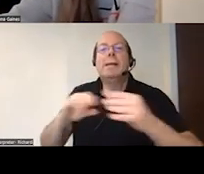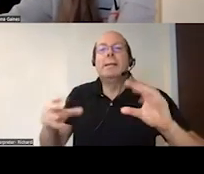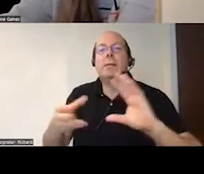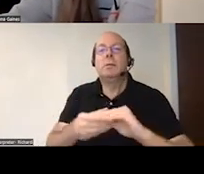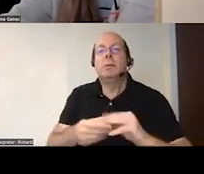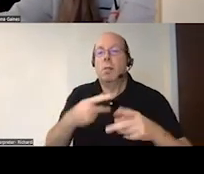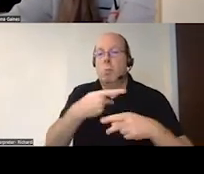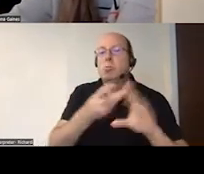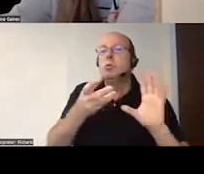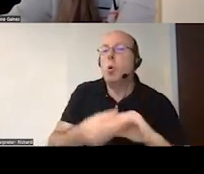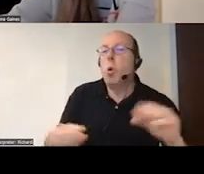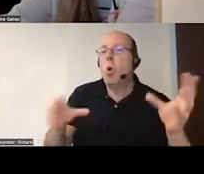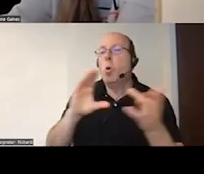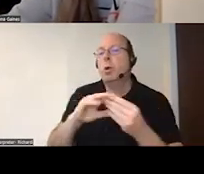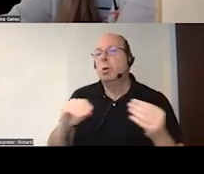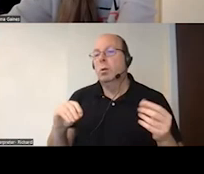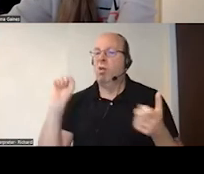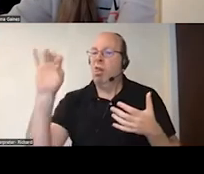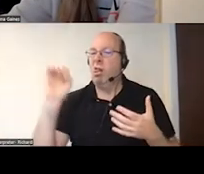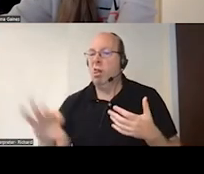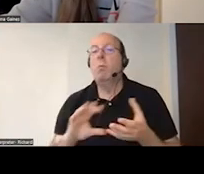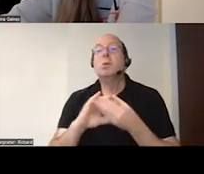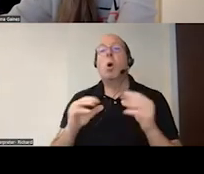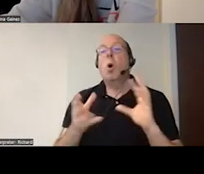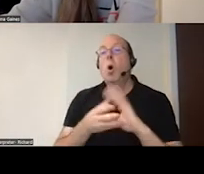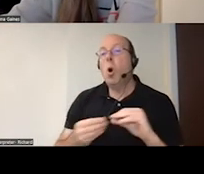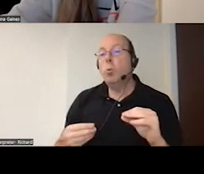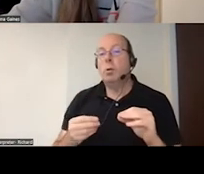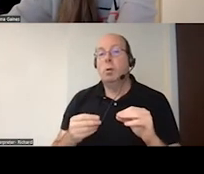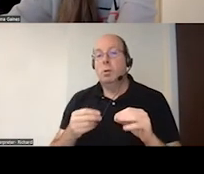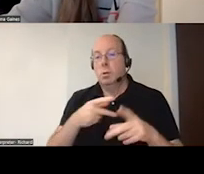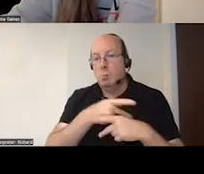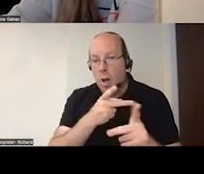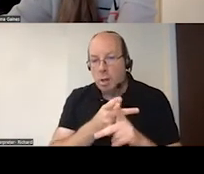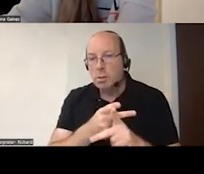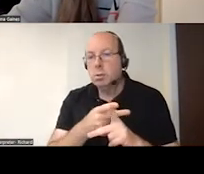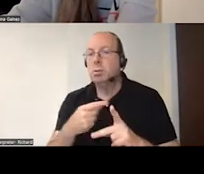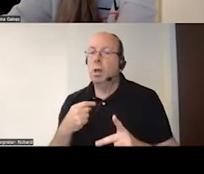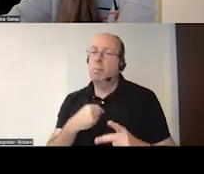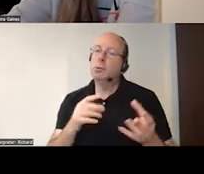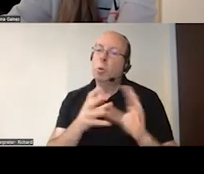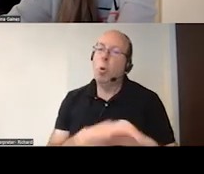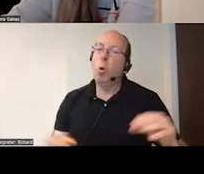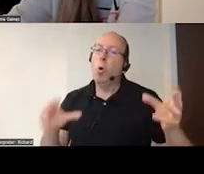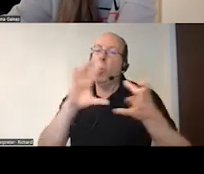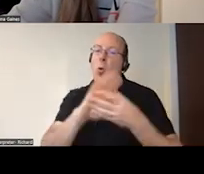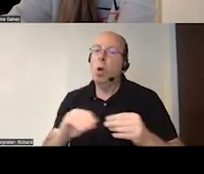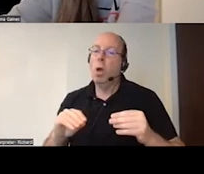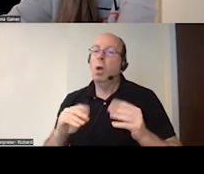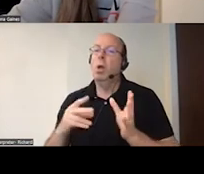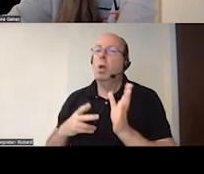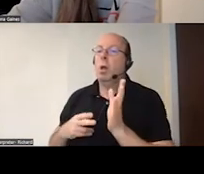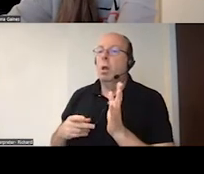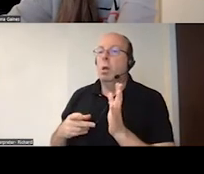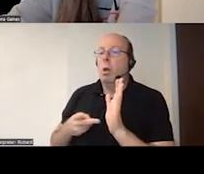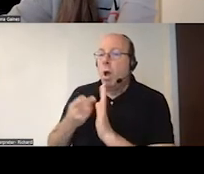product, you know, if you can tell a story about the product and about you and have like a really honest engagement with